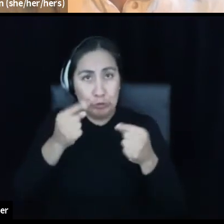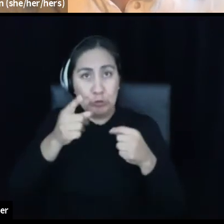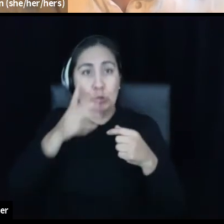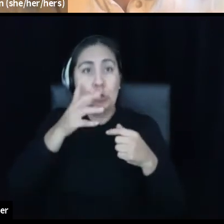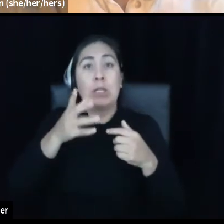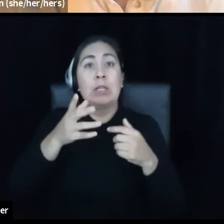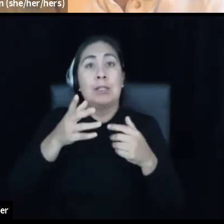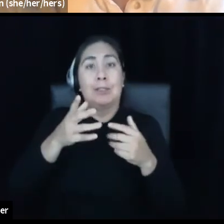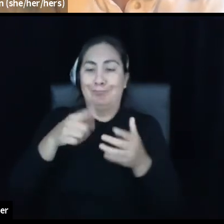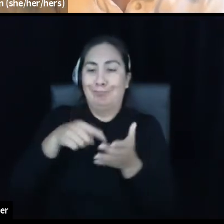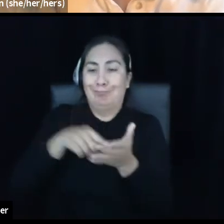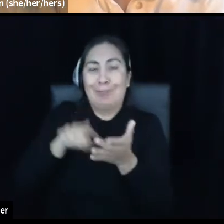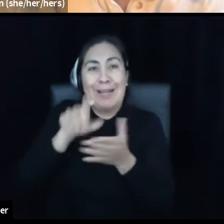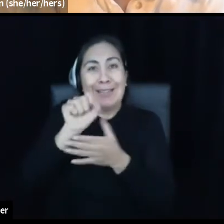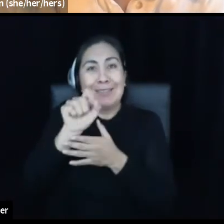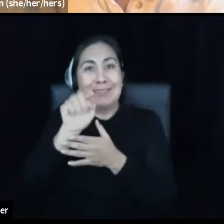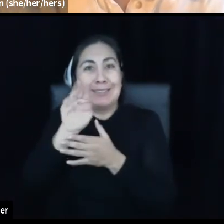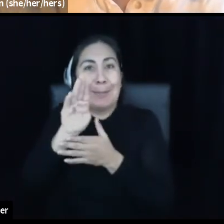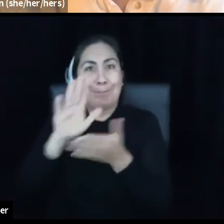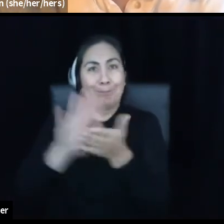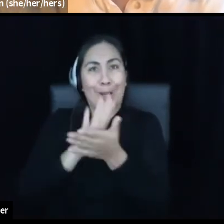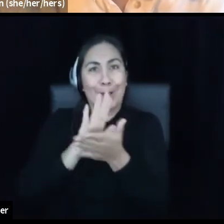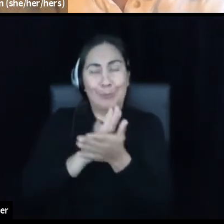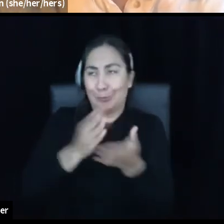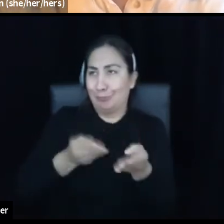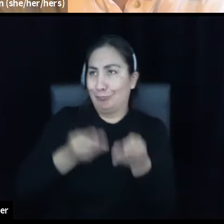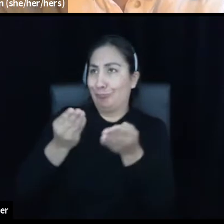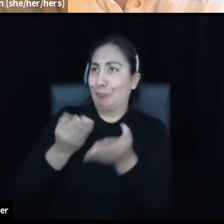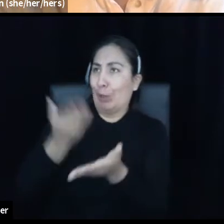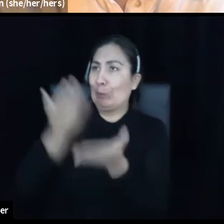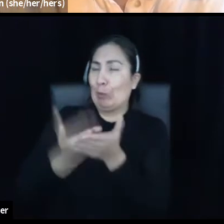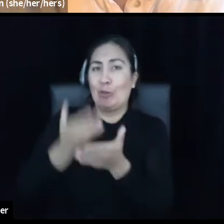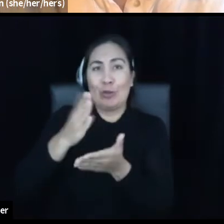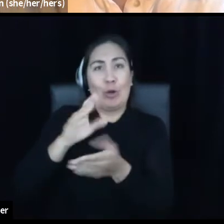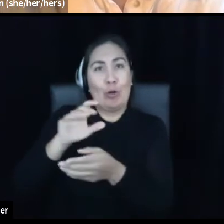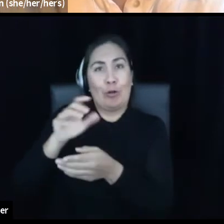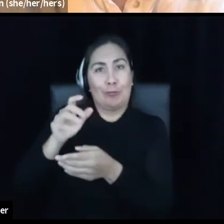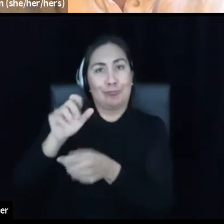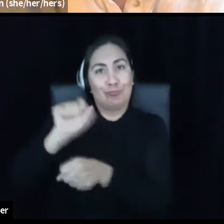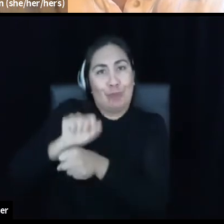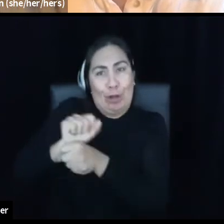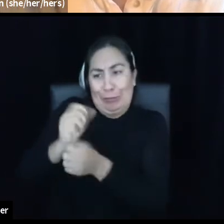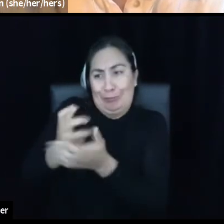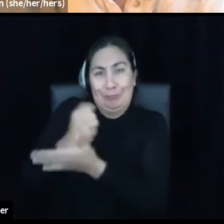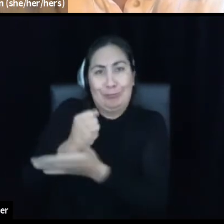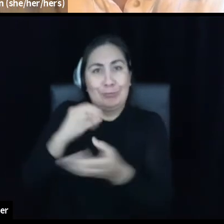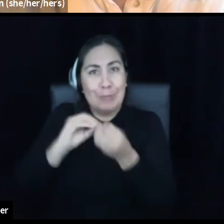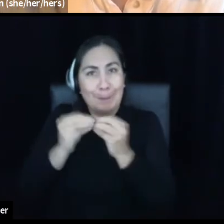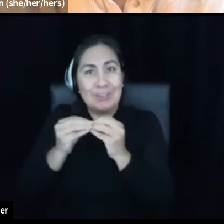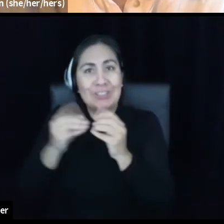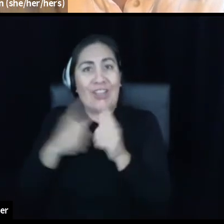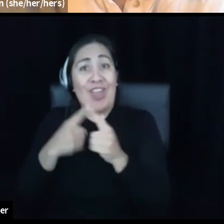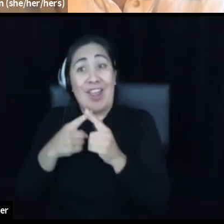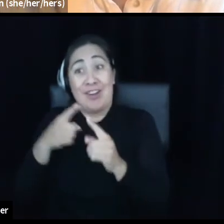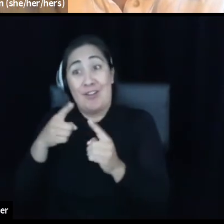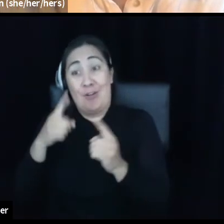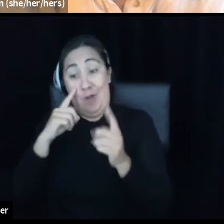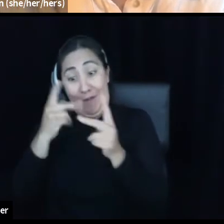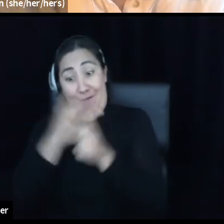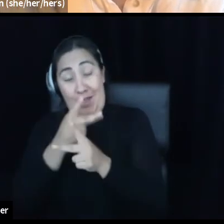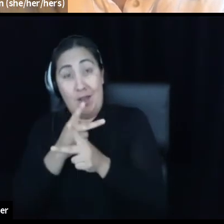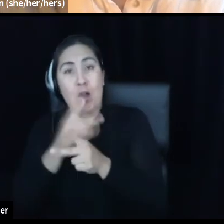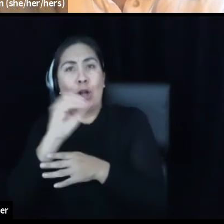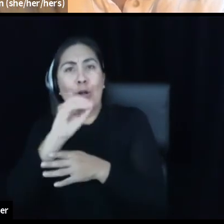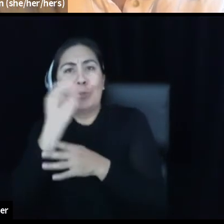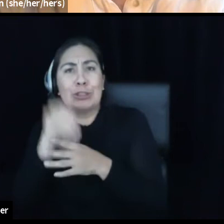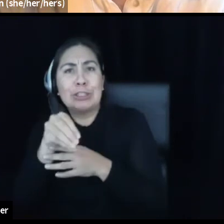you give them your pay stubs and sort of demonstrate your employment numbers, and they give you a percentage of benefits based on those